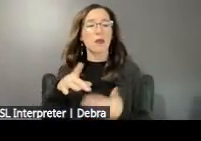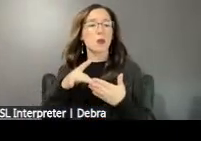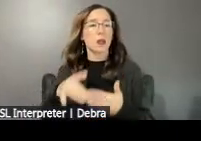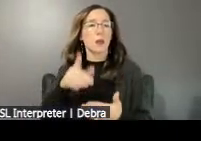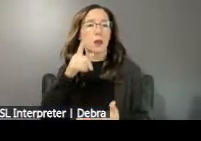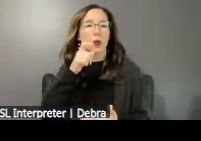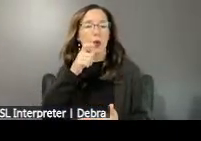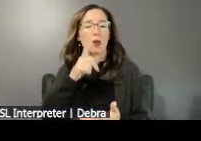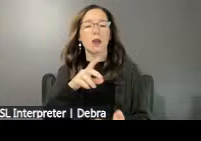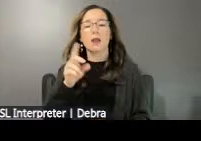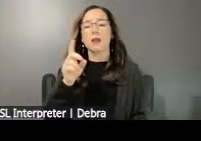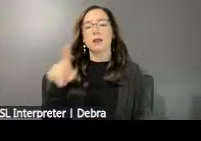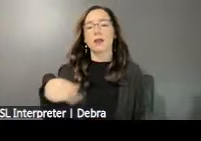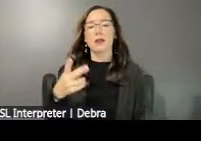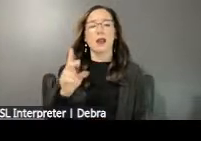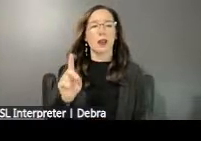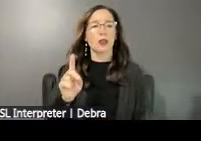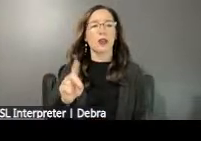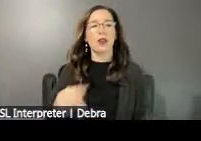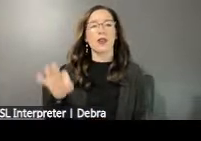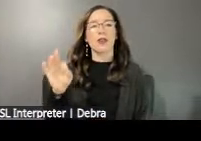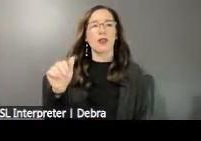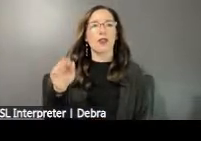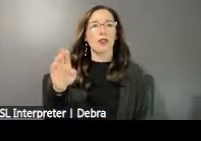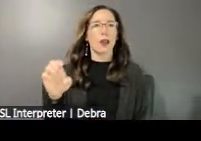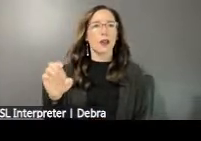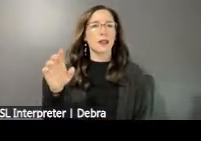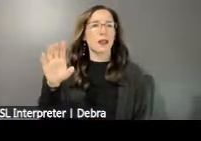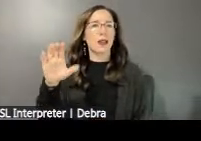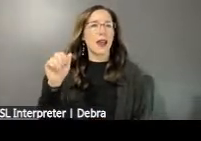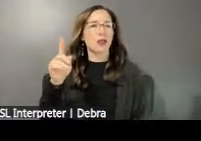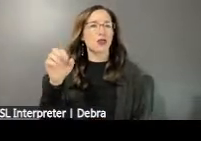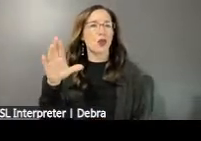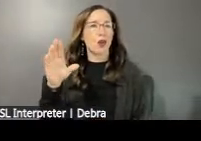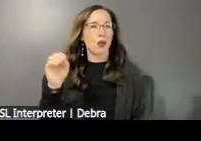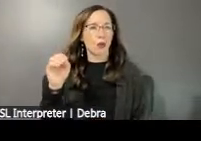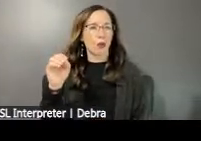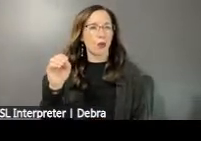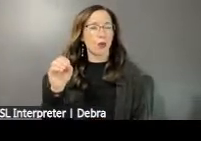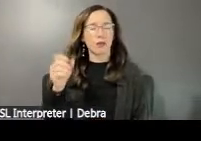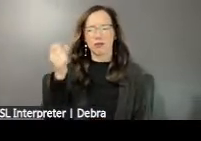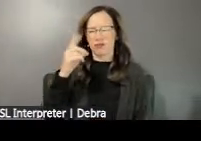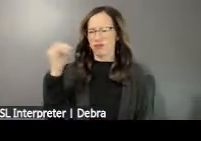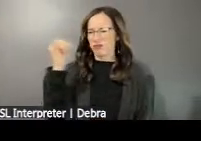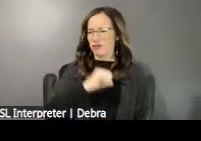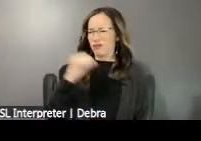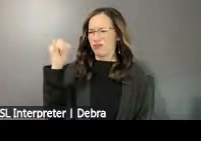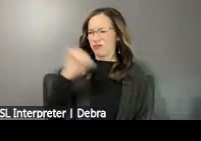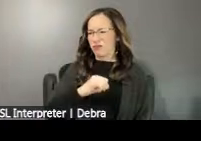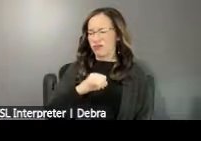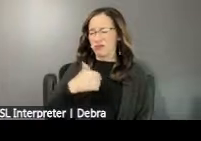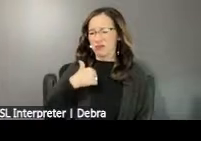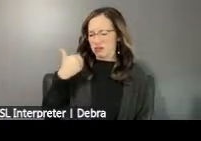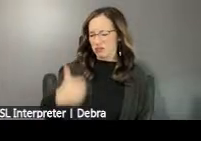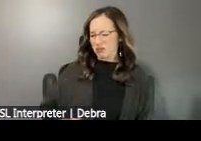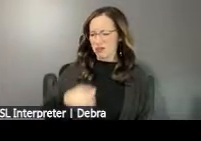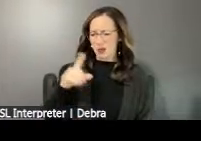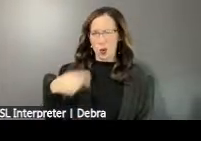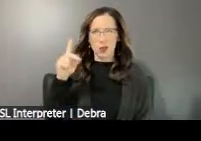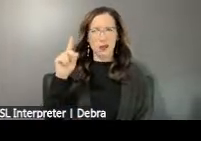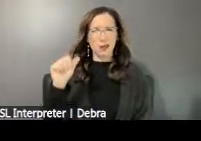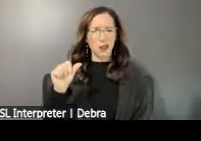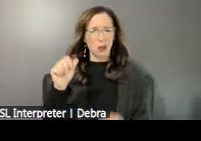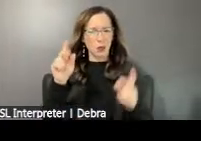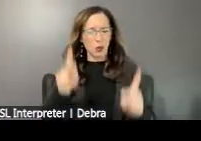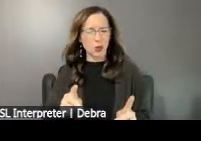Franz Castro, and this quote states, "It's ridiculous that I'm regularly the only disabled person in a